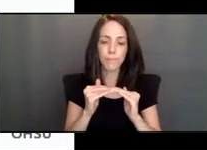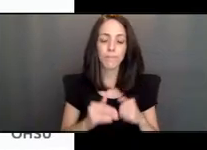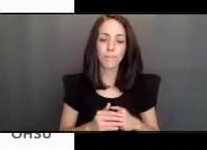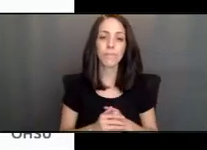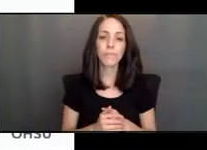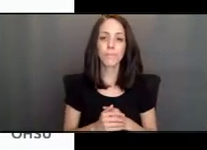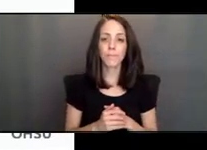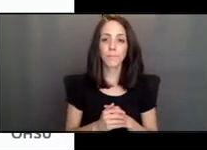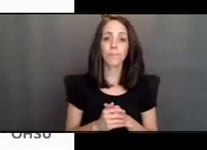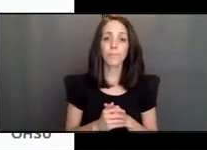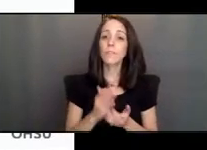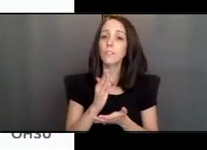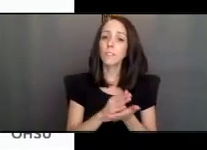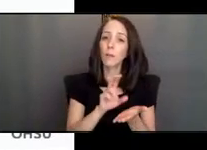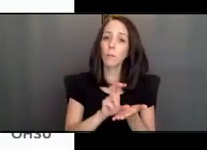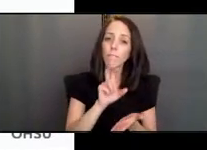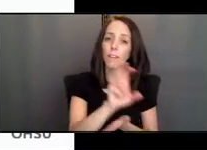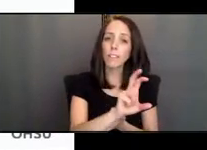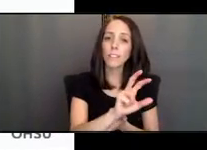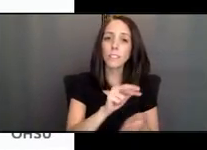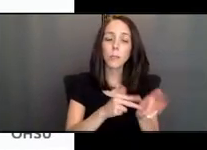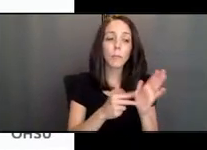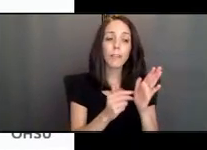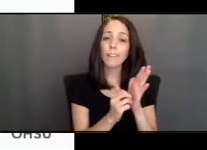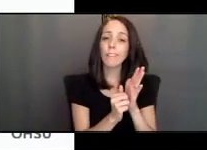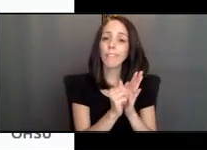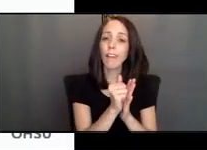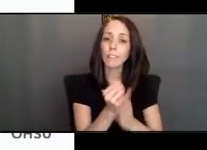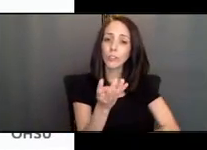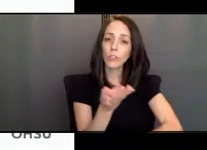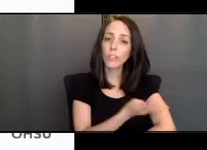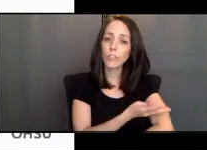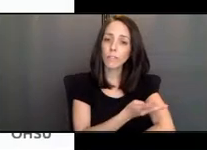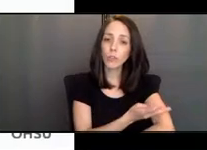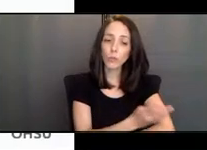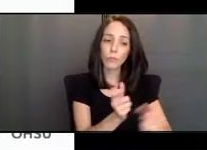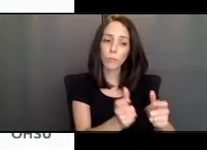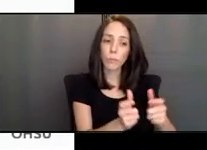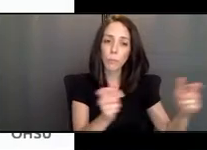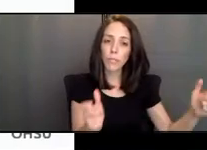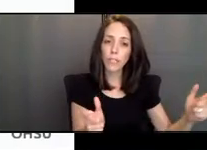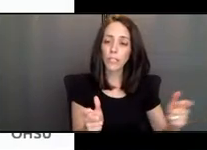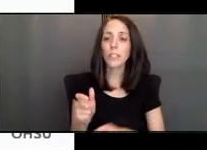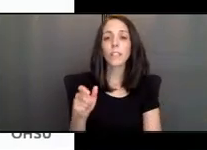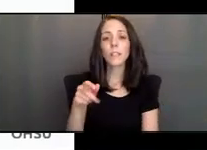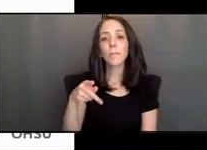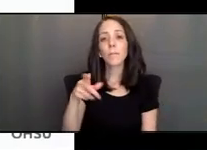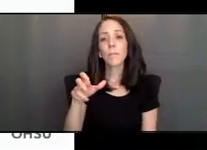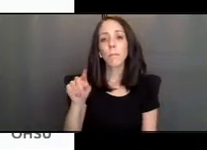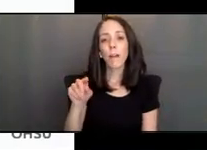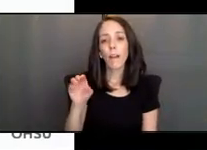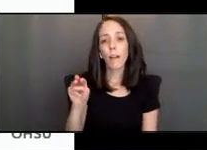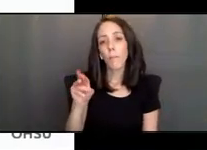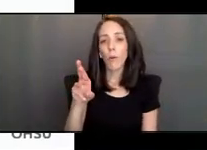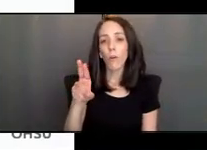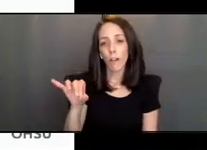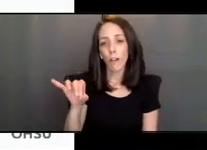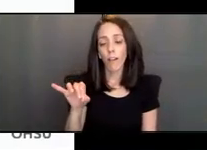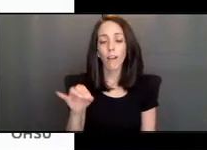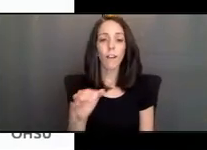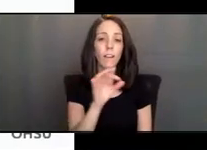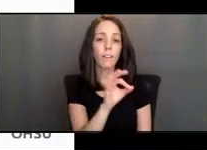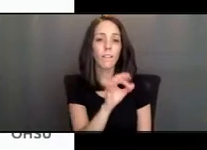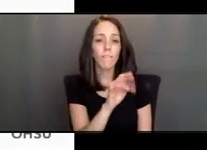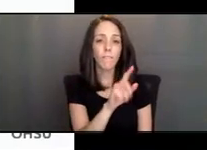investments include expansion of cancer infusion, PET MRI imaging, fetal surgery center, surge